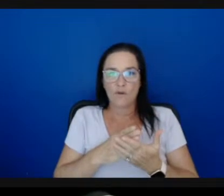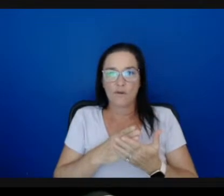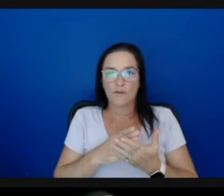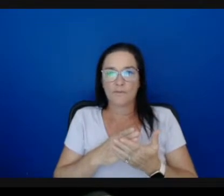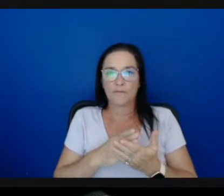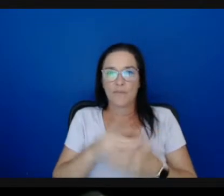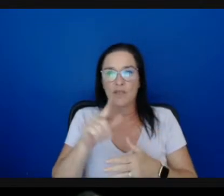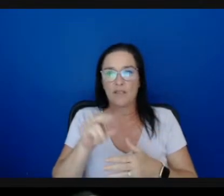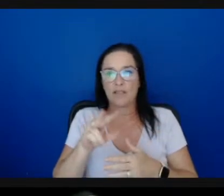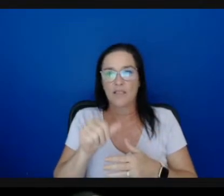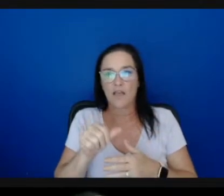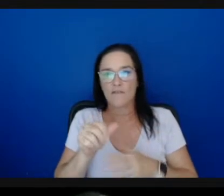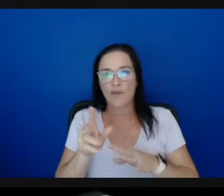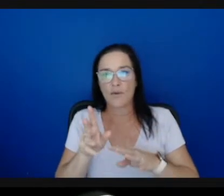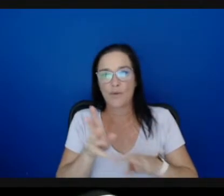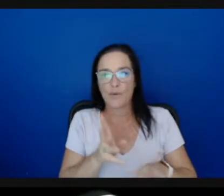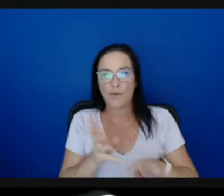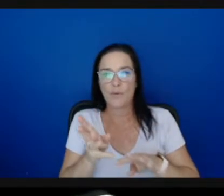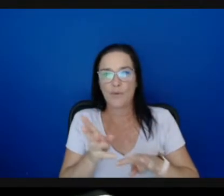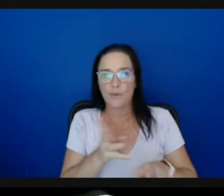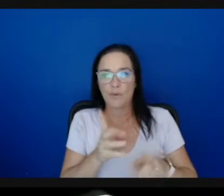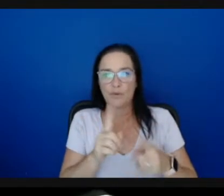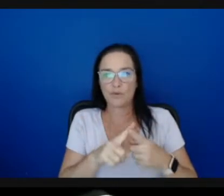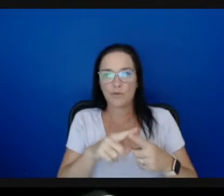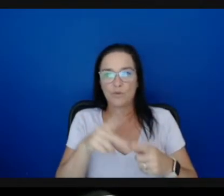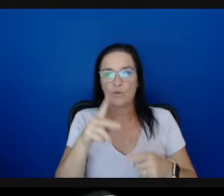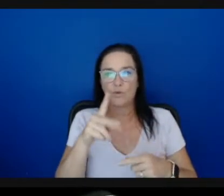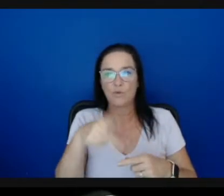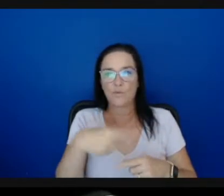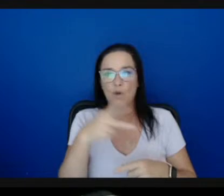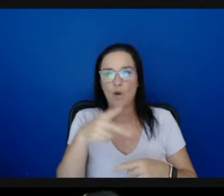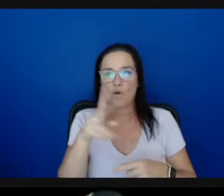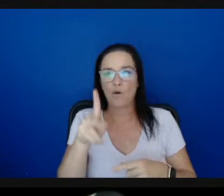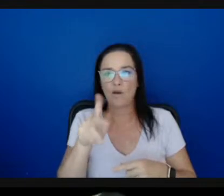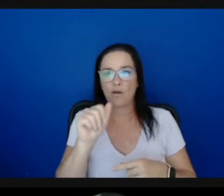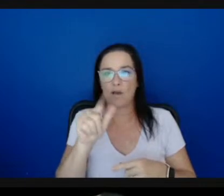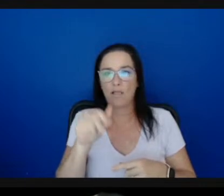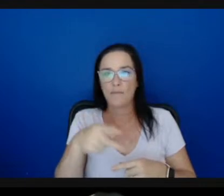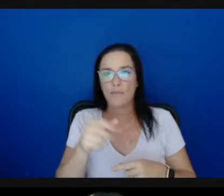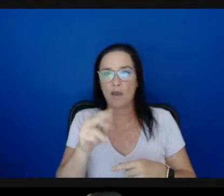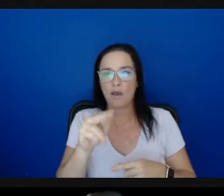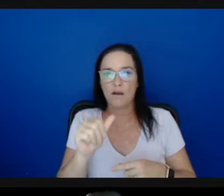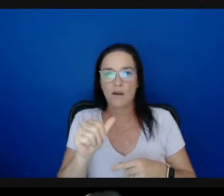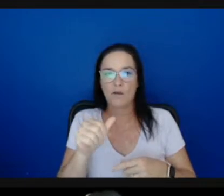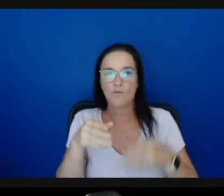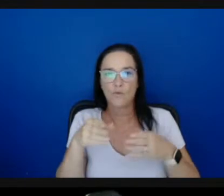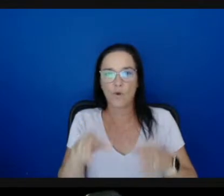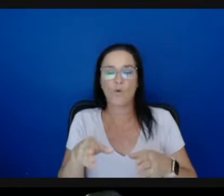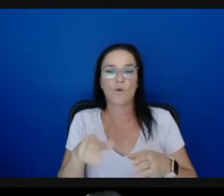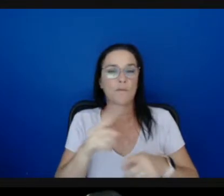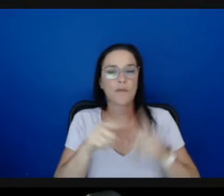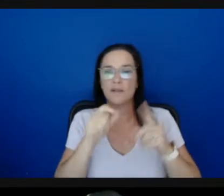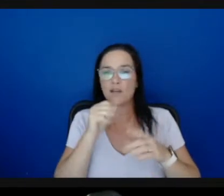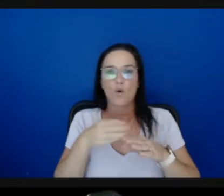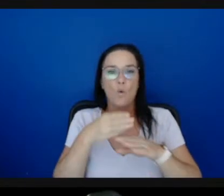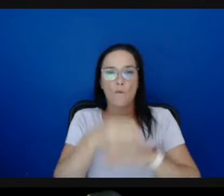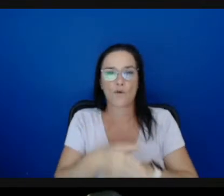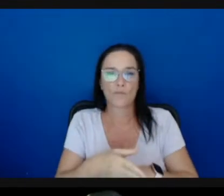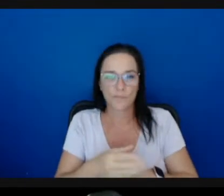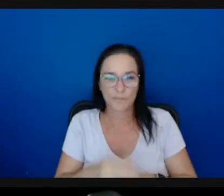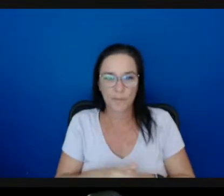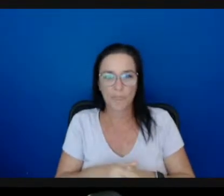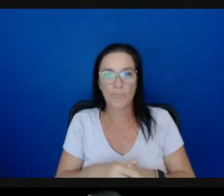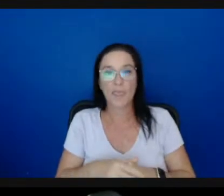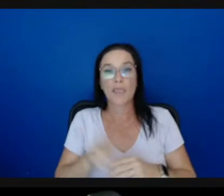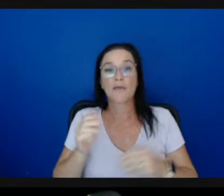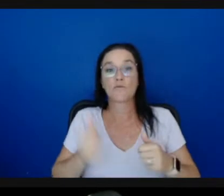lava kept coming downhill towards the Kalapana Road, but didn't actually cross the road. So residents were allowed to stay in their homes. with an understanding that